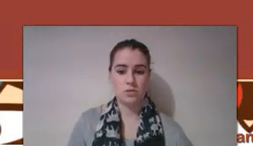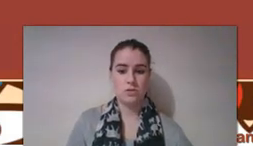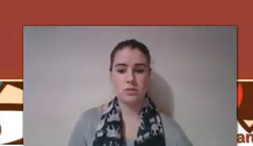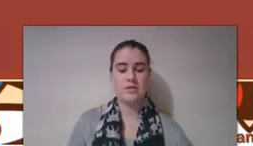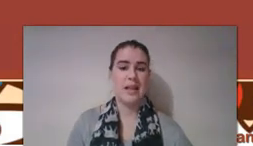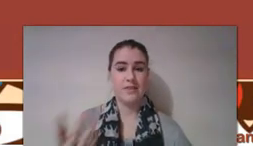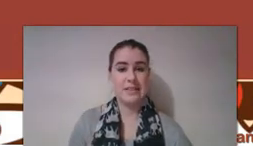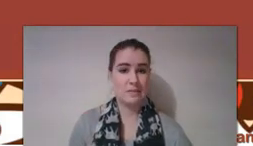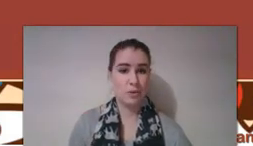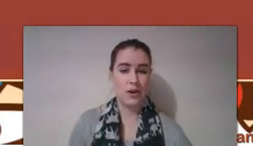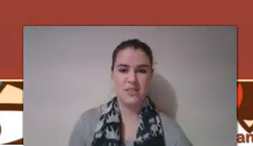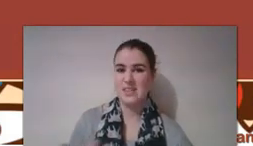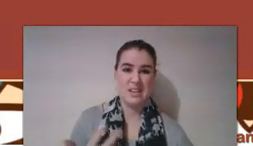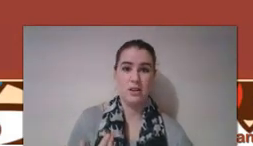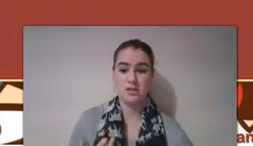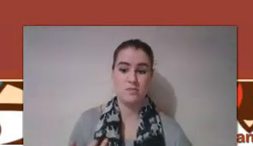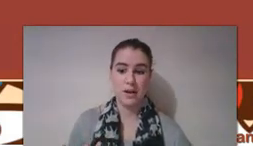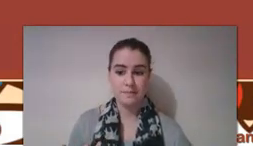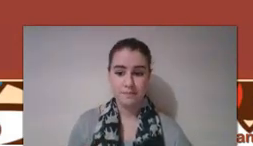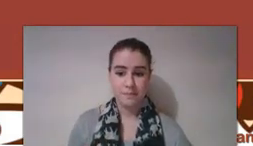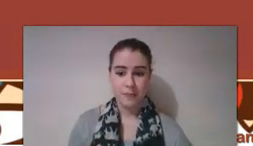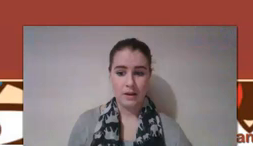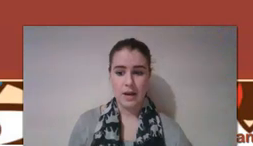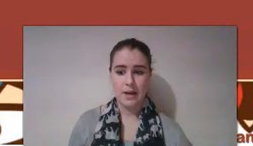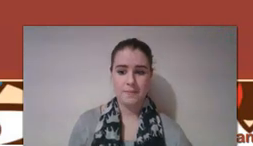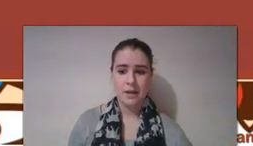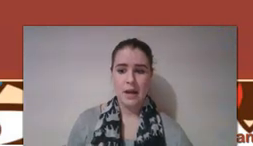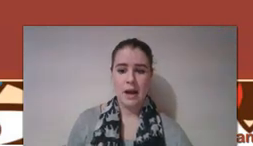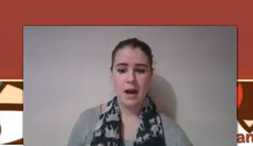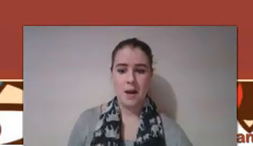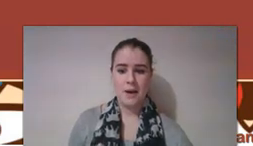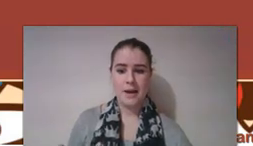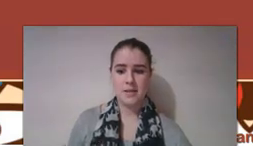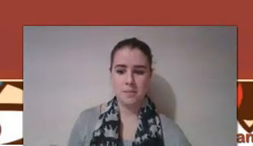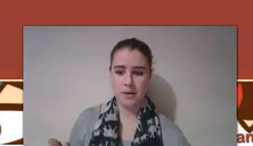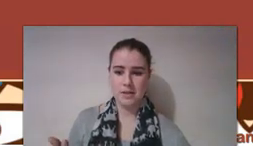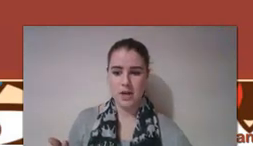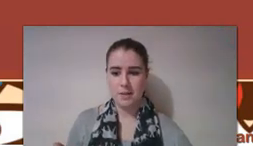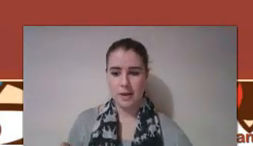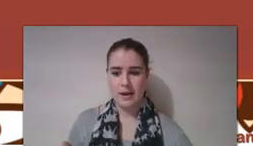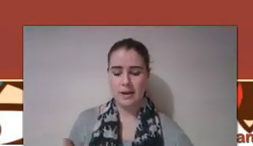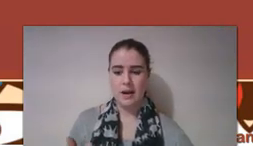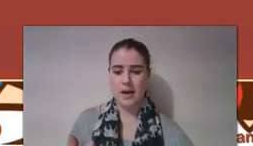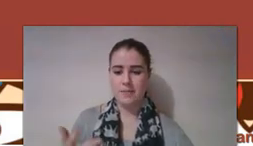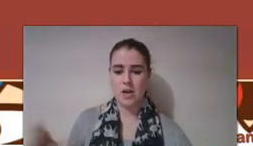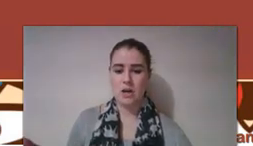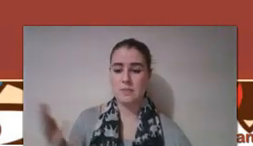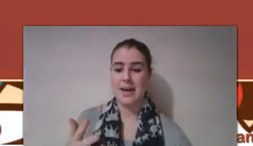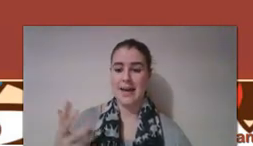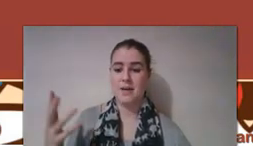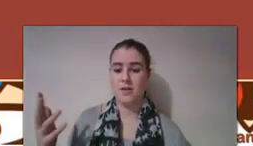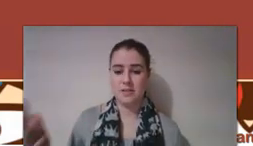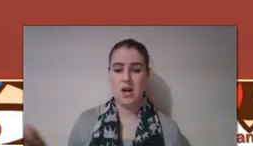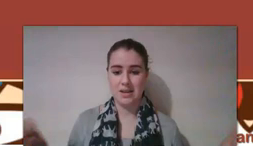to go to school, and obviously they had very simple clothing. They didn't have lots of money, okay? And at some point in time, when